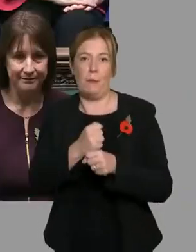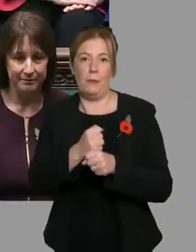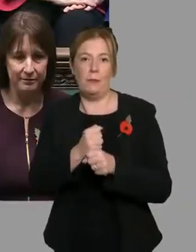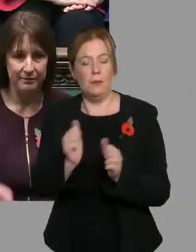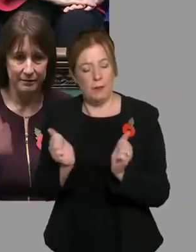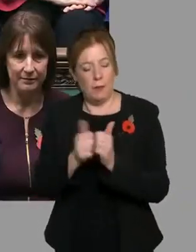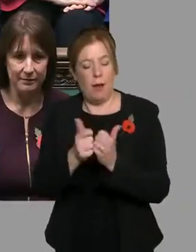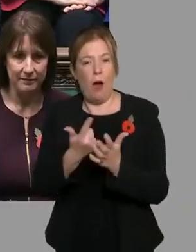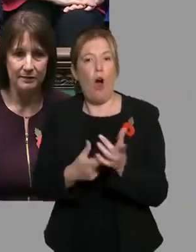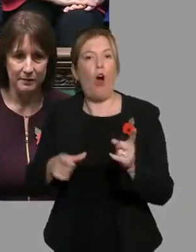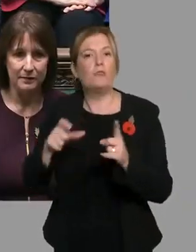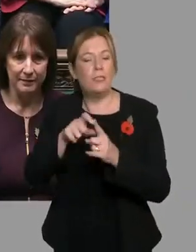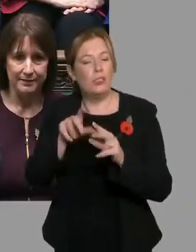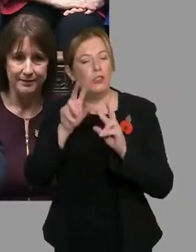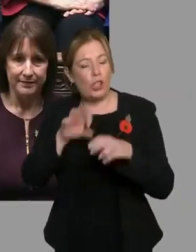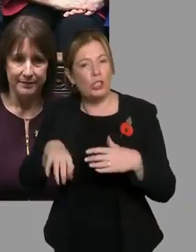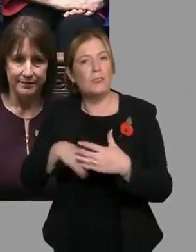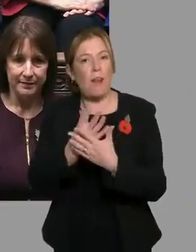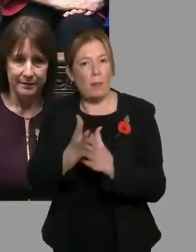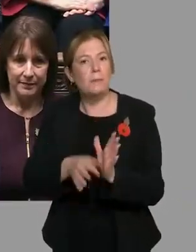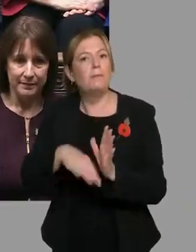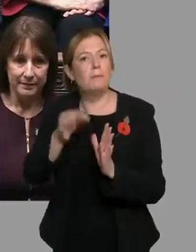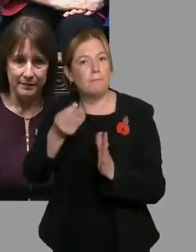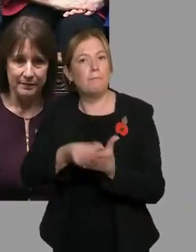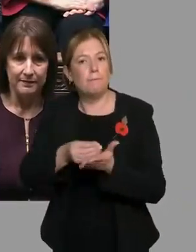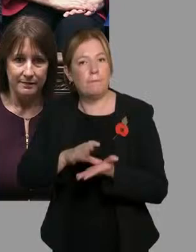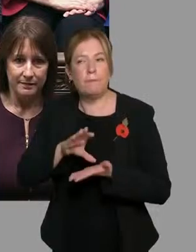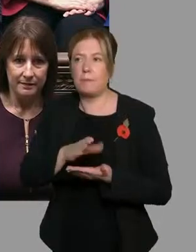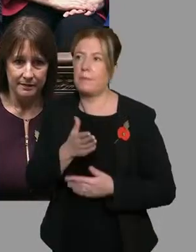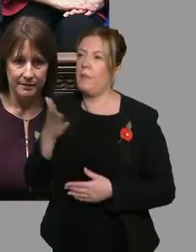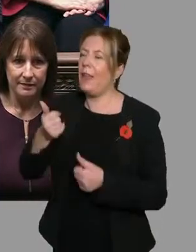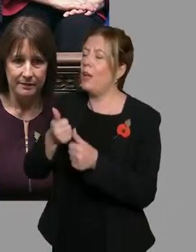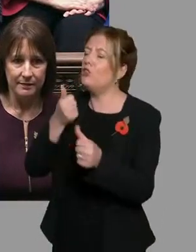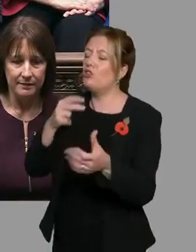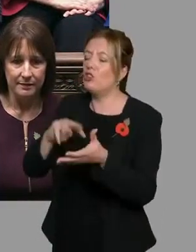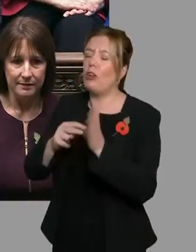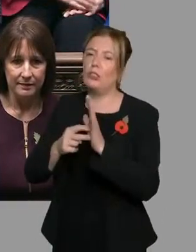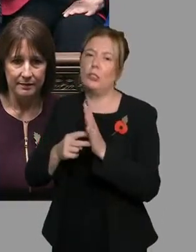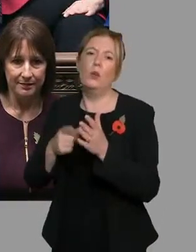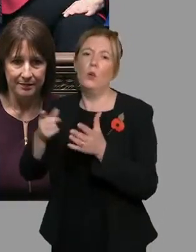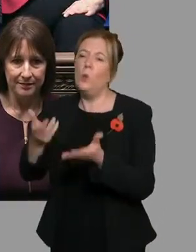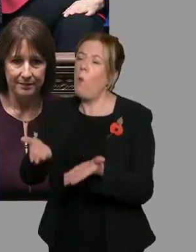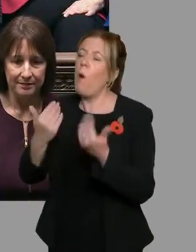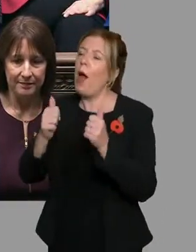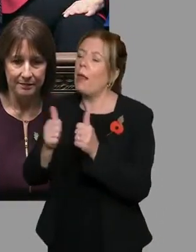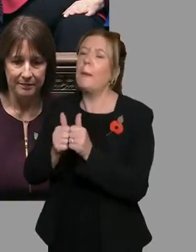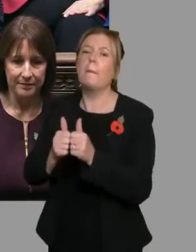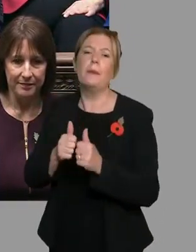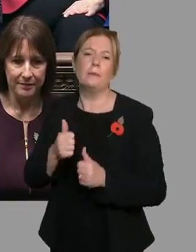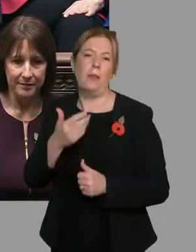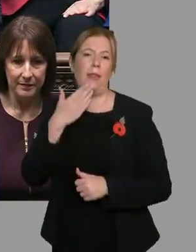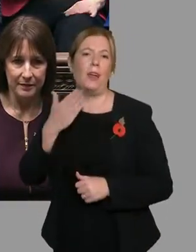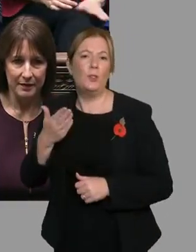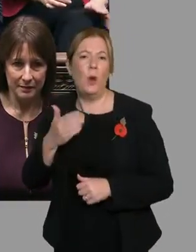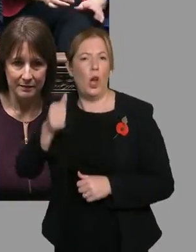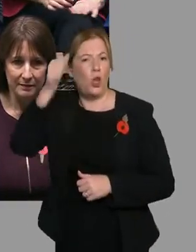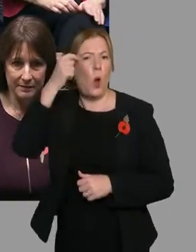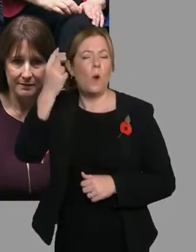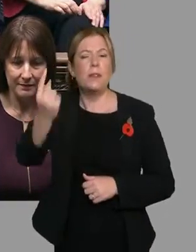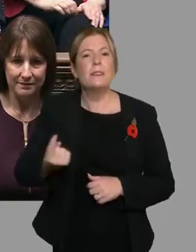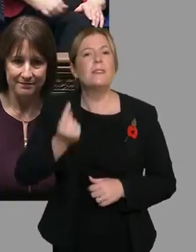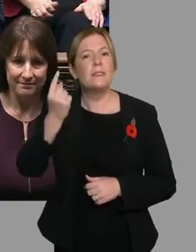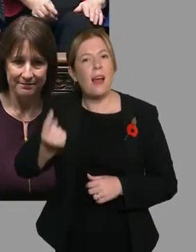the industrial strategy, and I do know this is an issue close to his heart that he has spoken about and acted on for